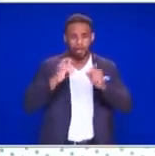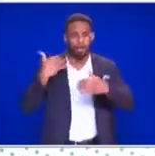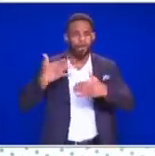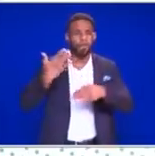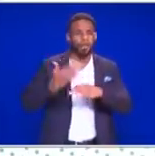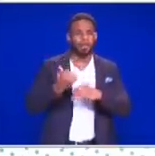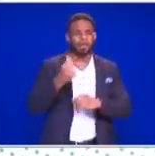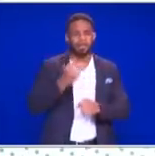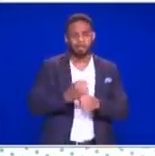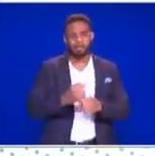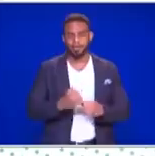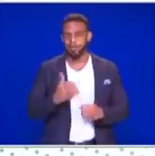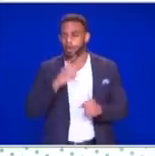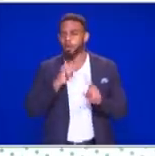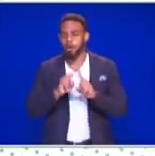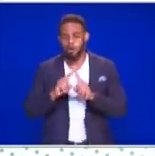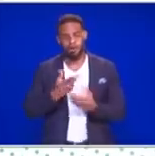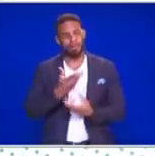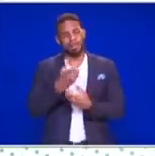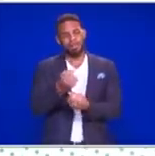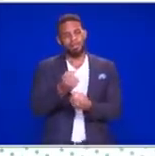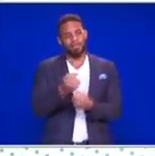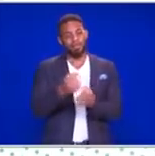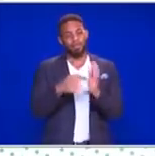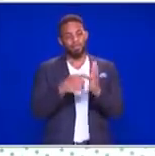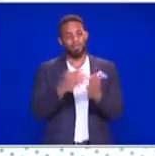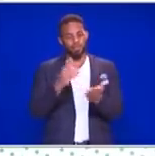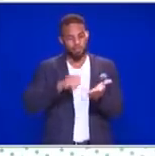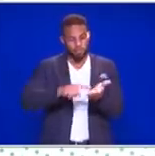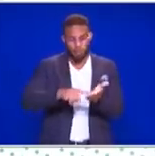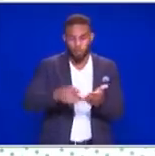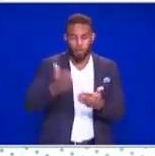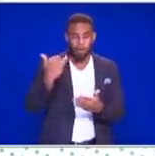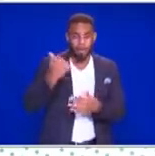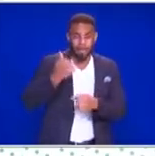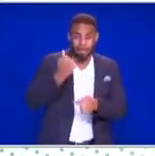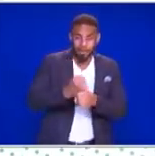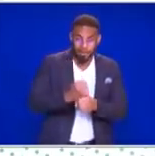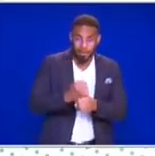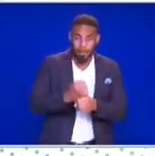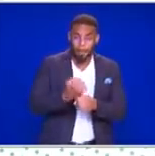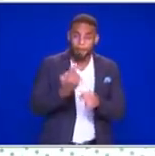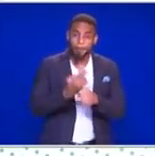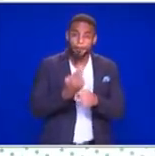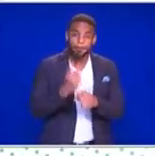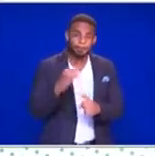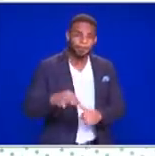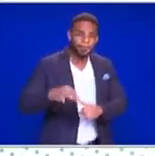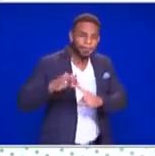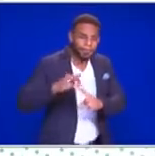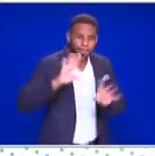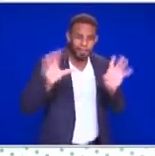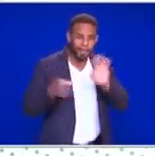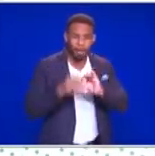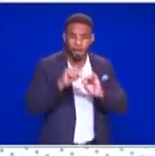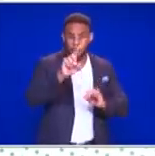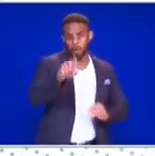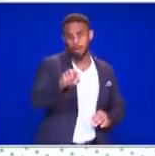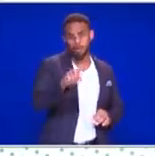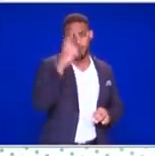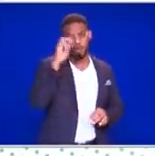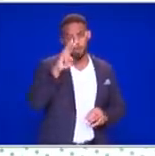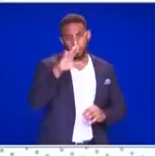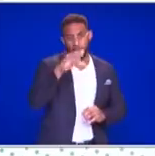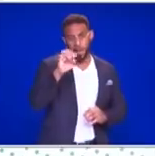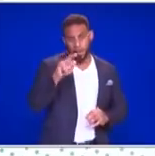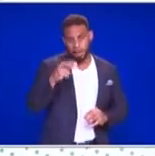past 10 years. We are also confident, as shown in our research over the past decade, that using a single combined question for race